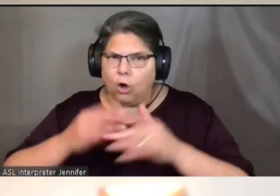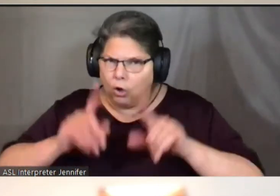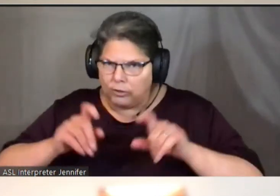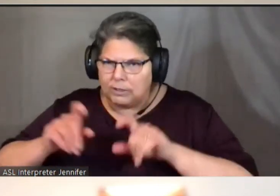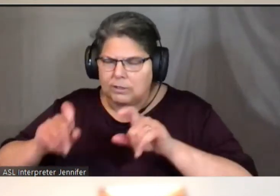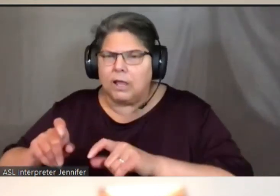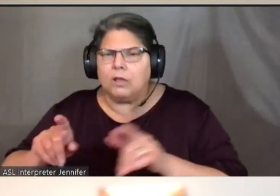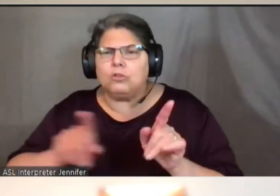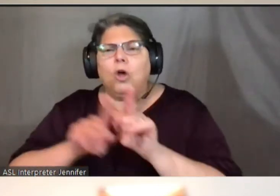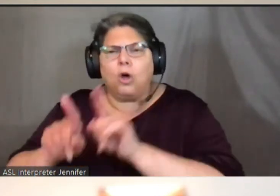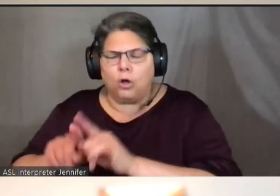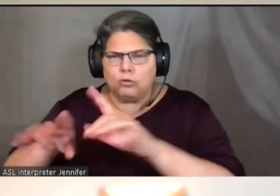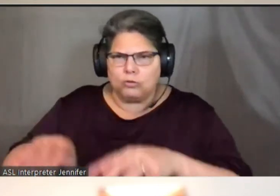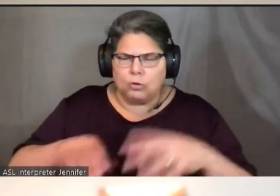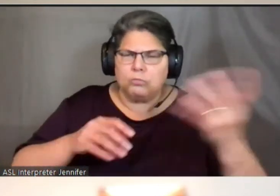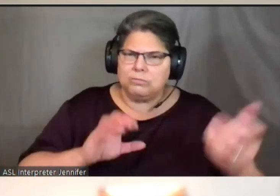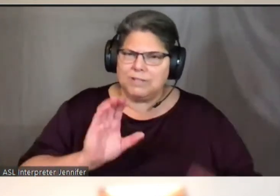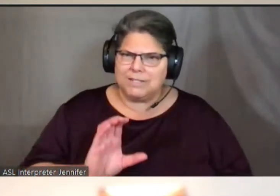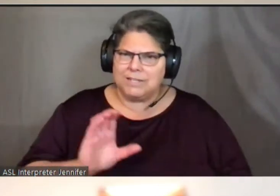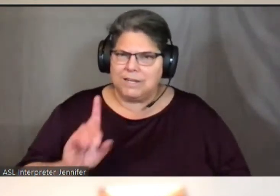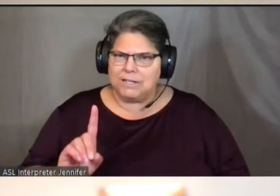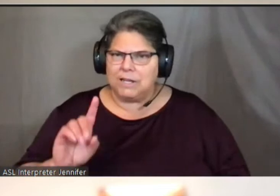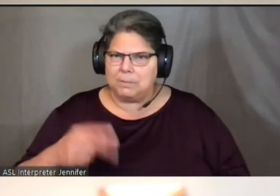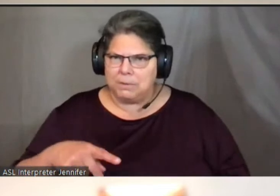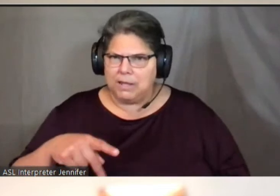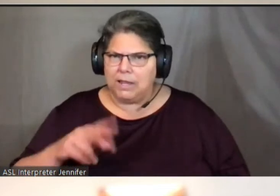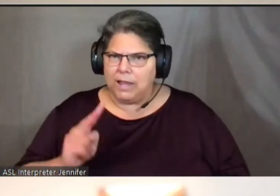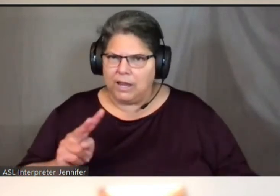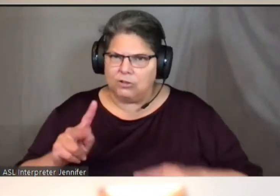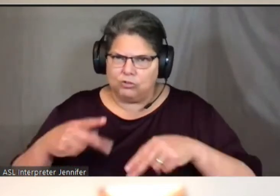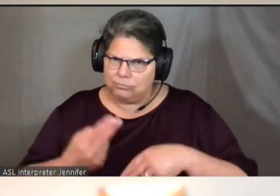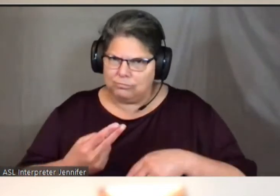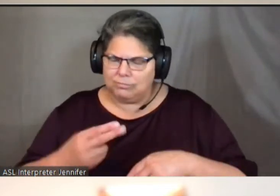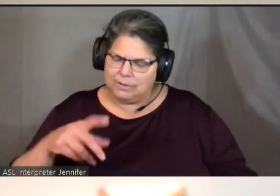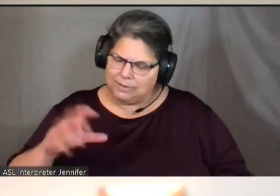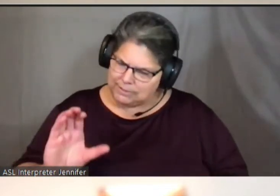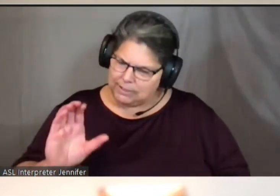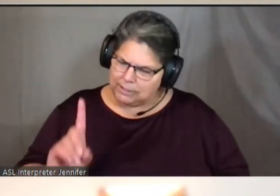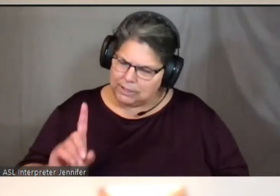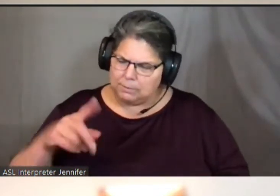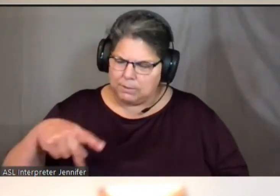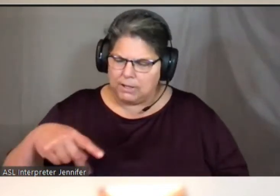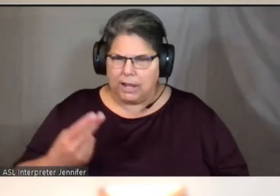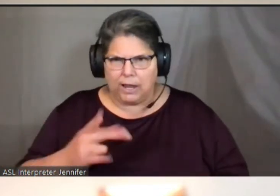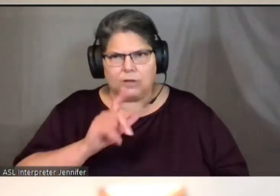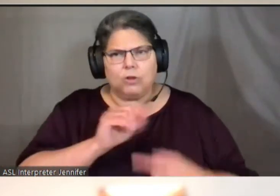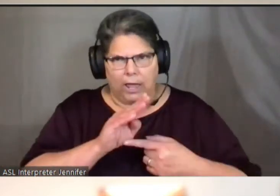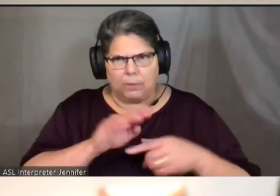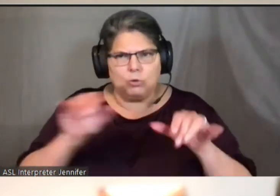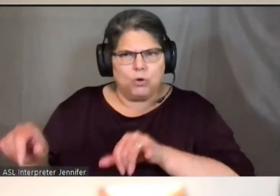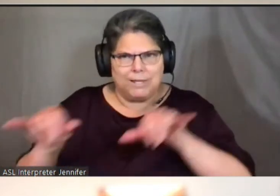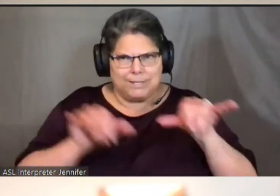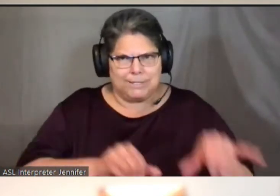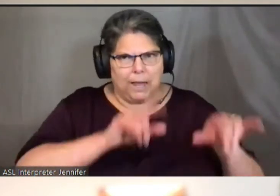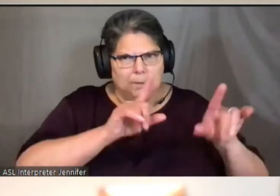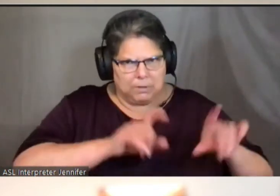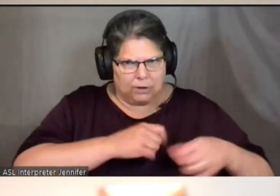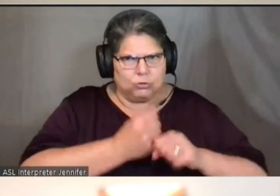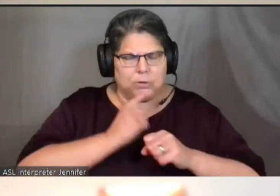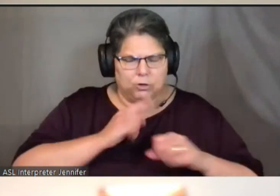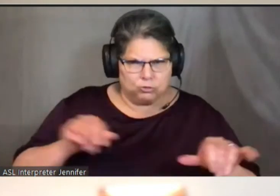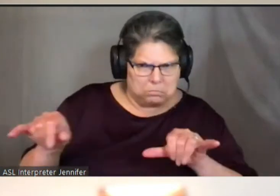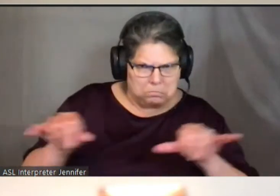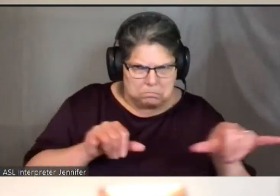the CDPH lab to confirm results. However, they are tied in to the